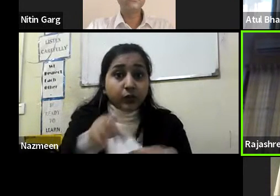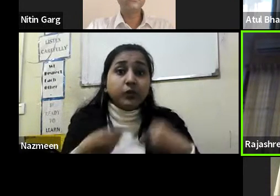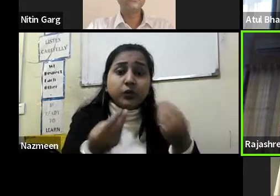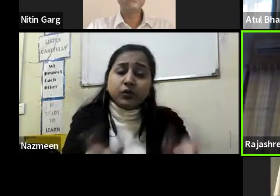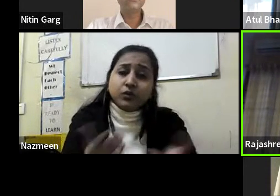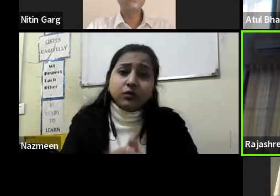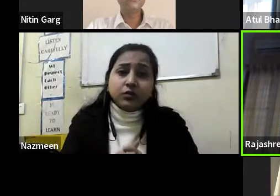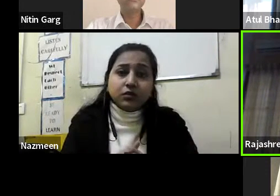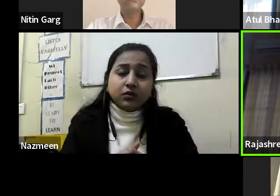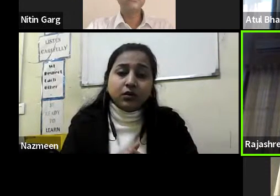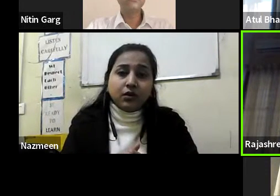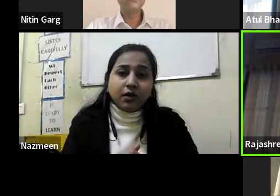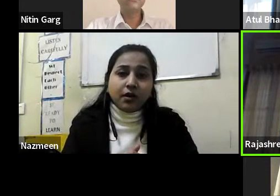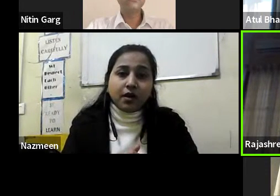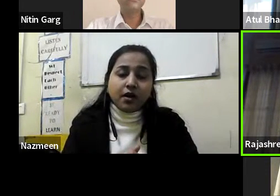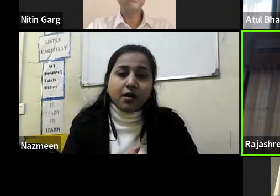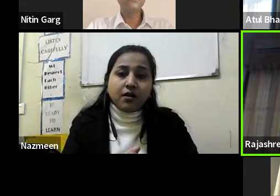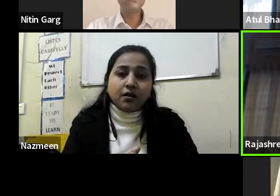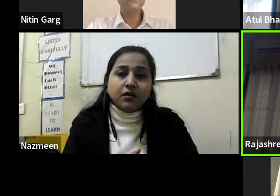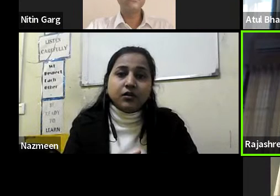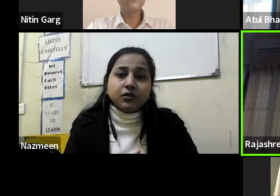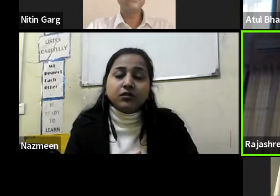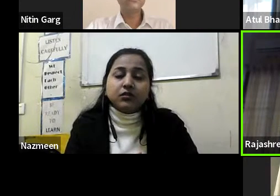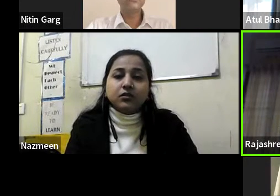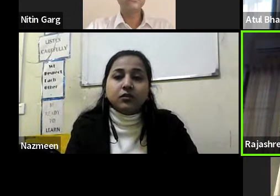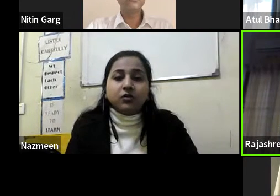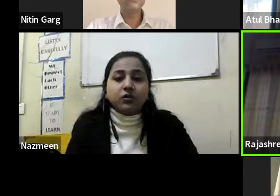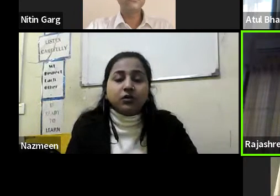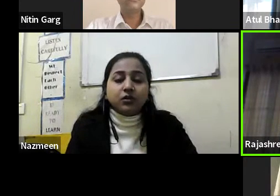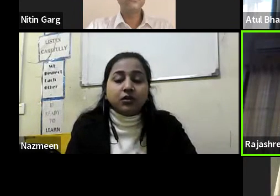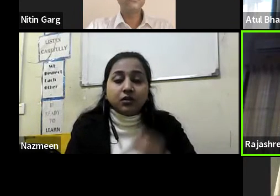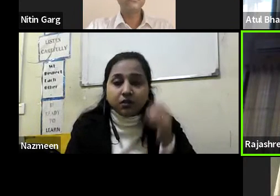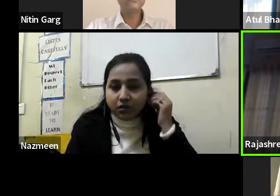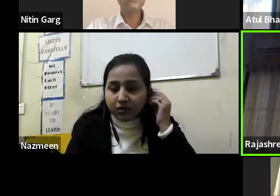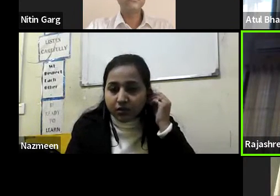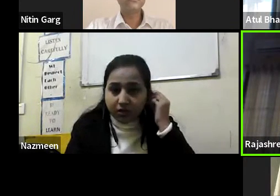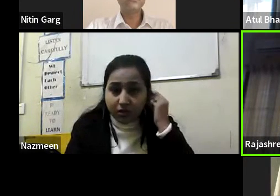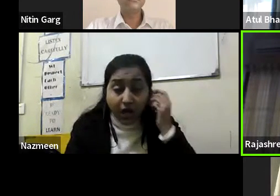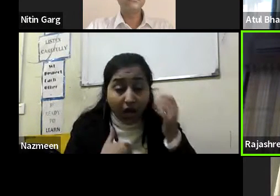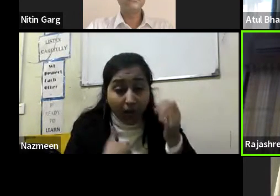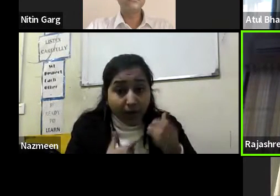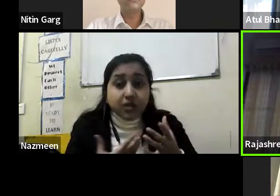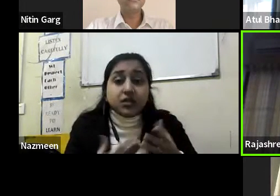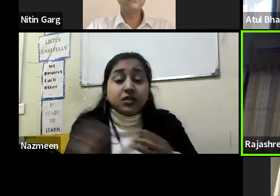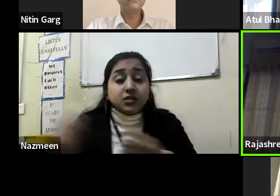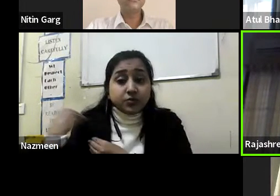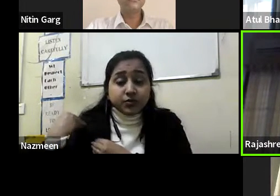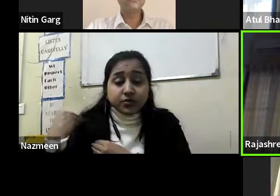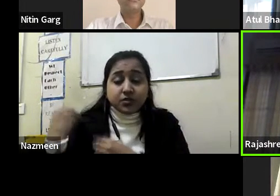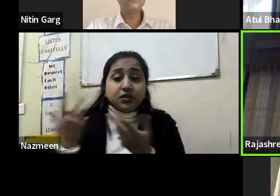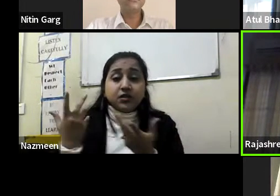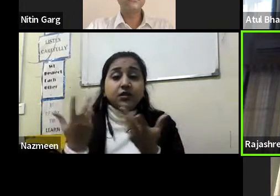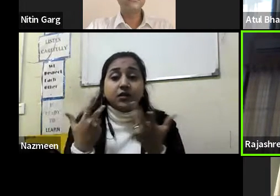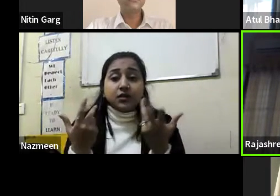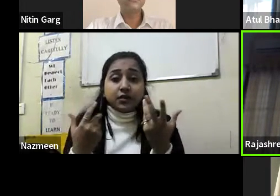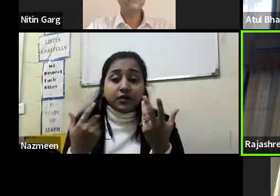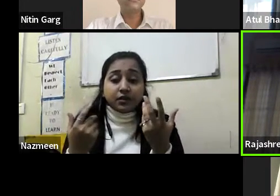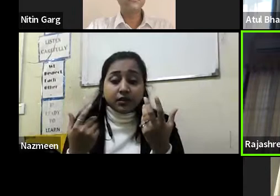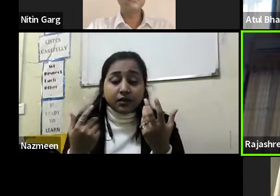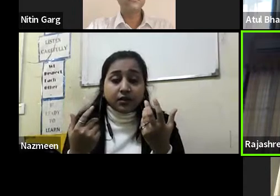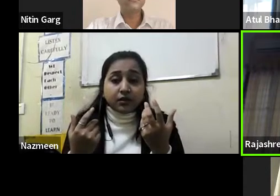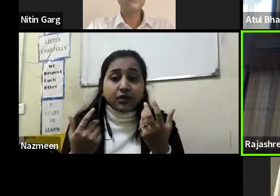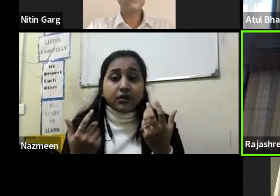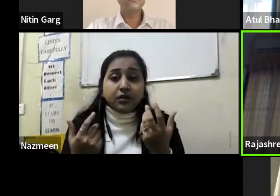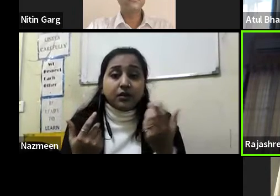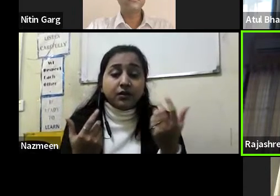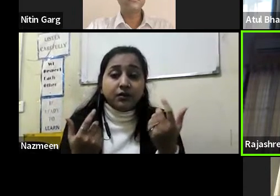they getting missed out in certain streams altogether? It's our responsibility, in fact, to kind of ensure that's kind